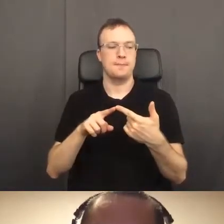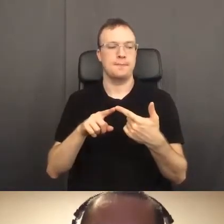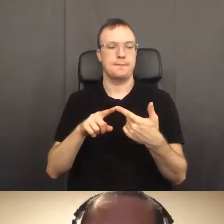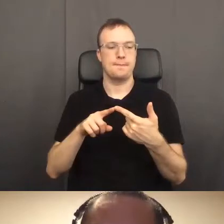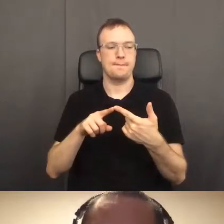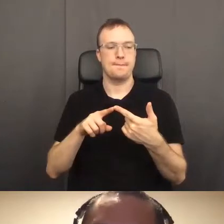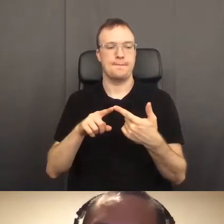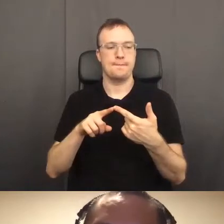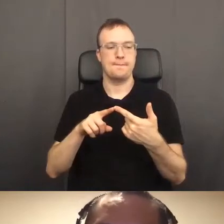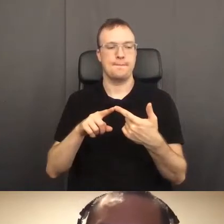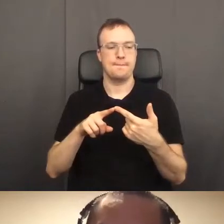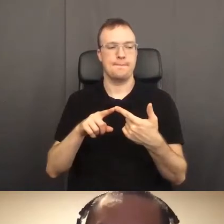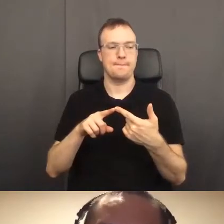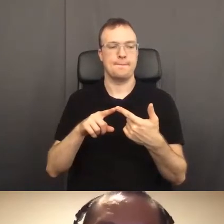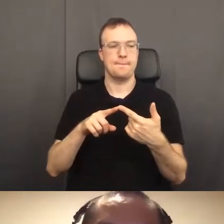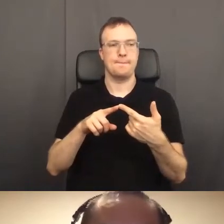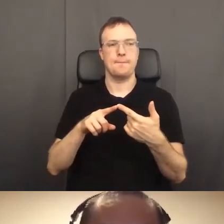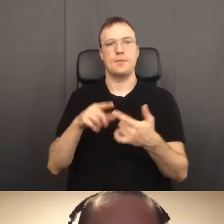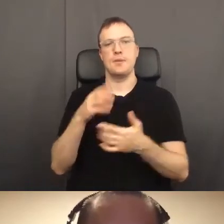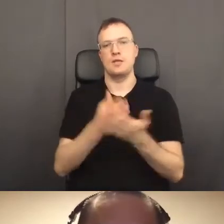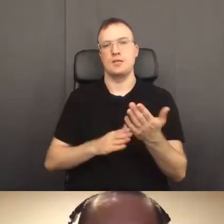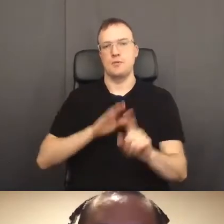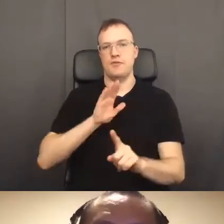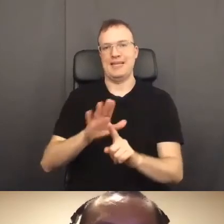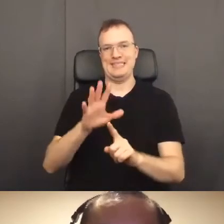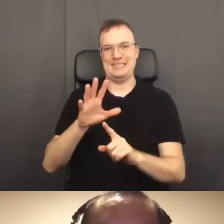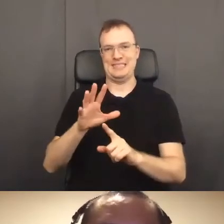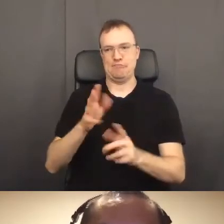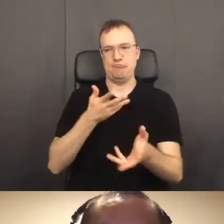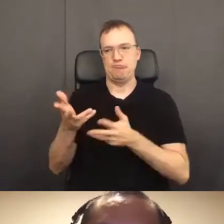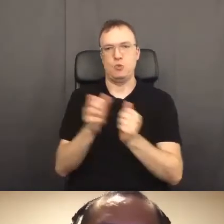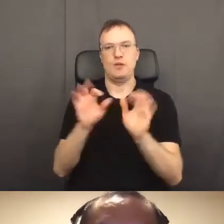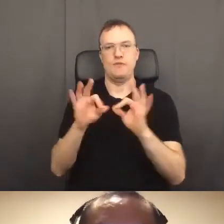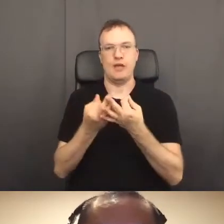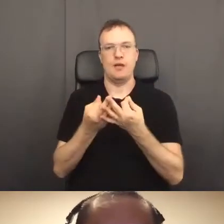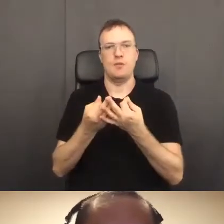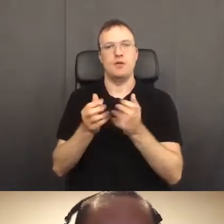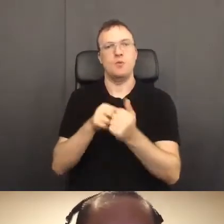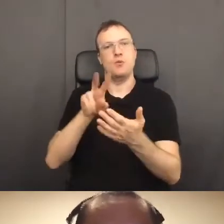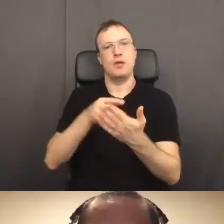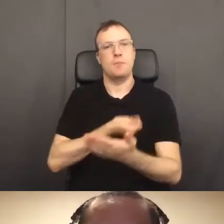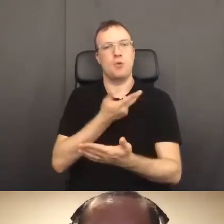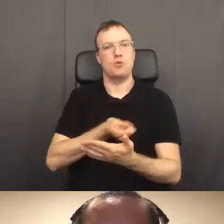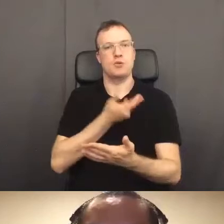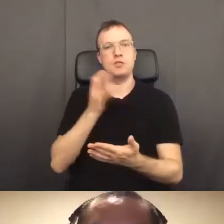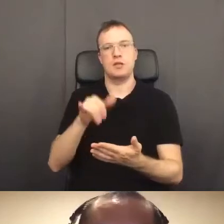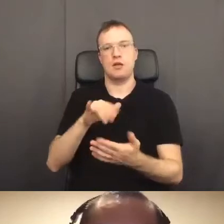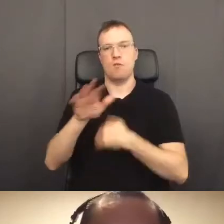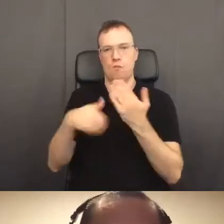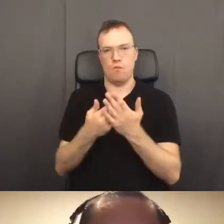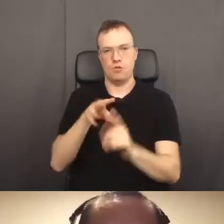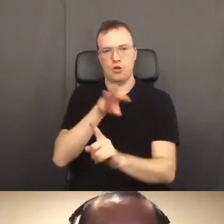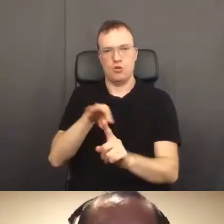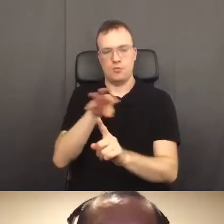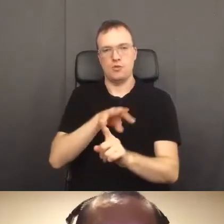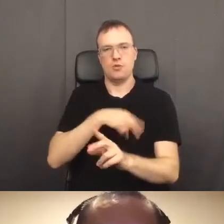reenacted some of his like encounters with his family and then reading a poetry. So this documentary film